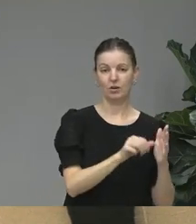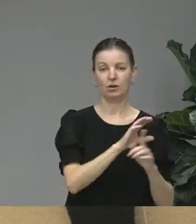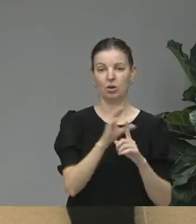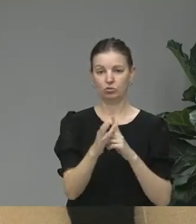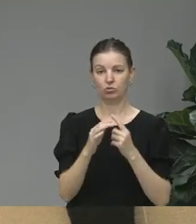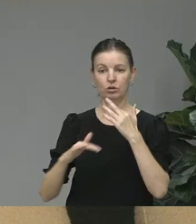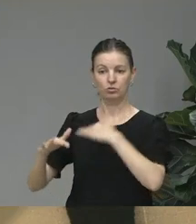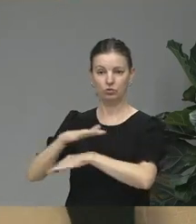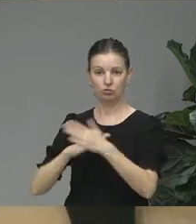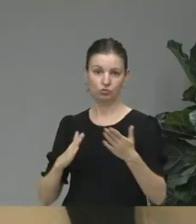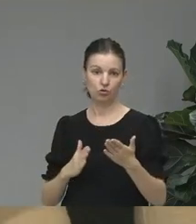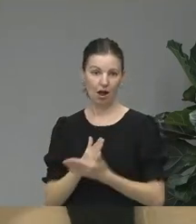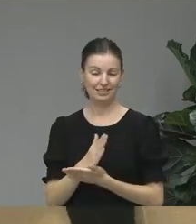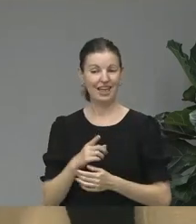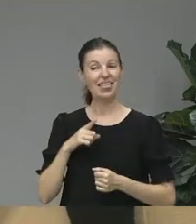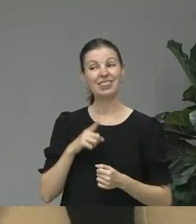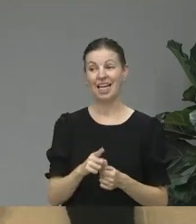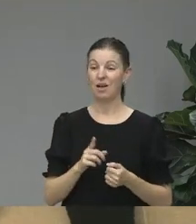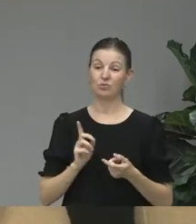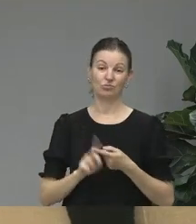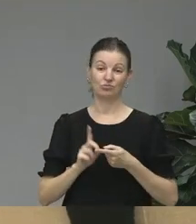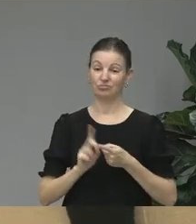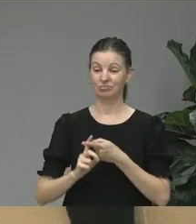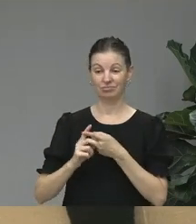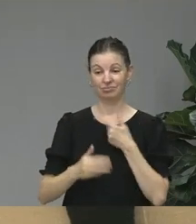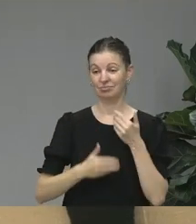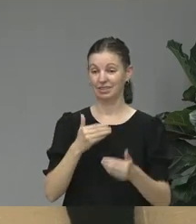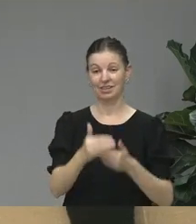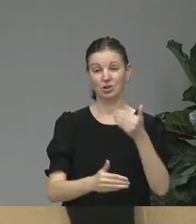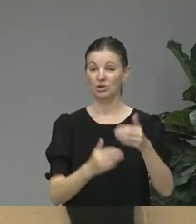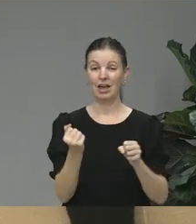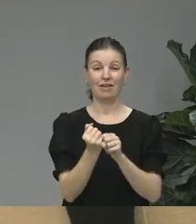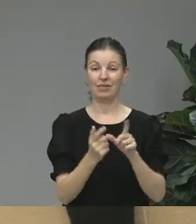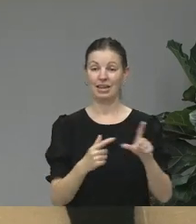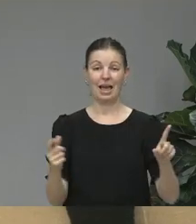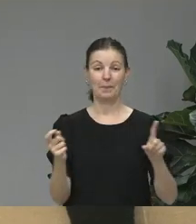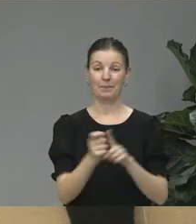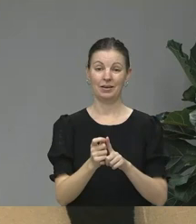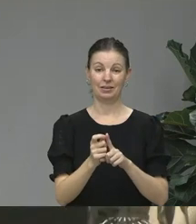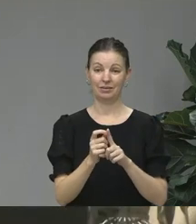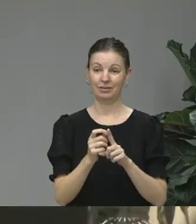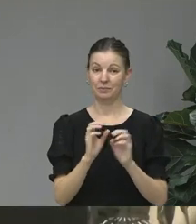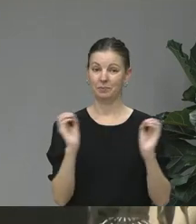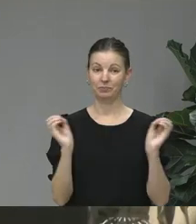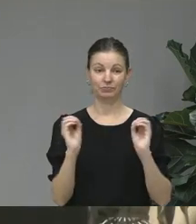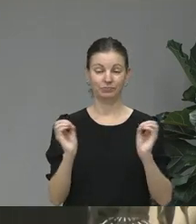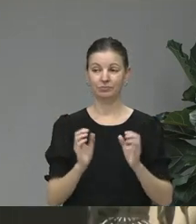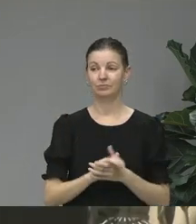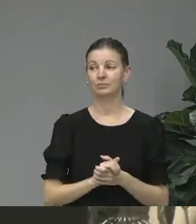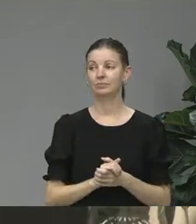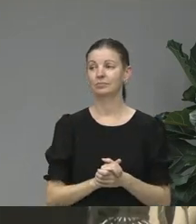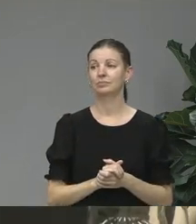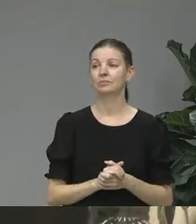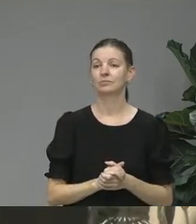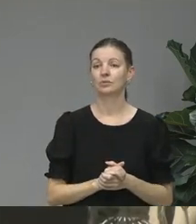be continuing the manifestation of a huge gap in our rights protection. Thank you. Caitlin, the Human